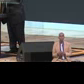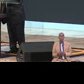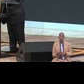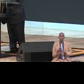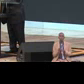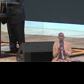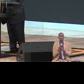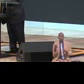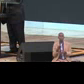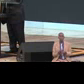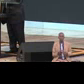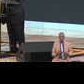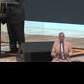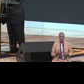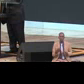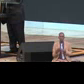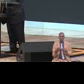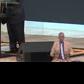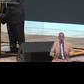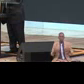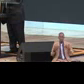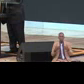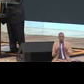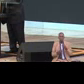Free from premature deaths.